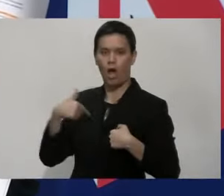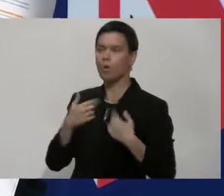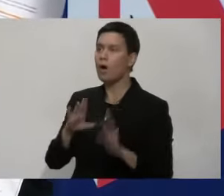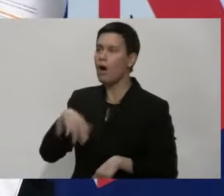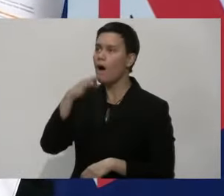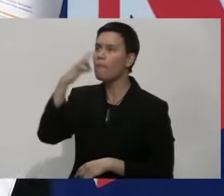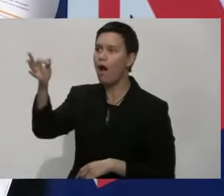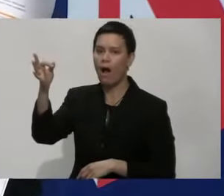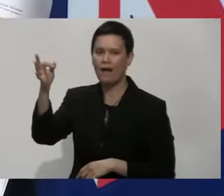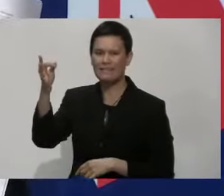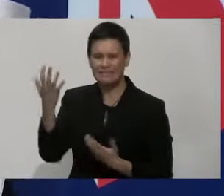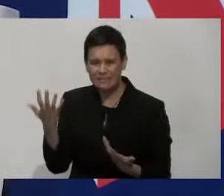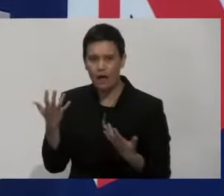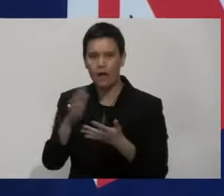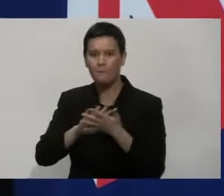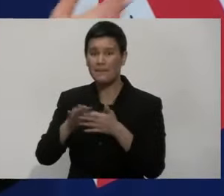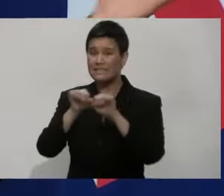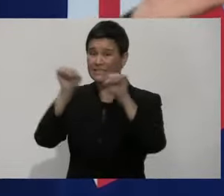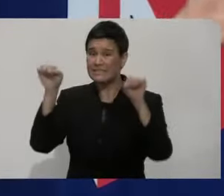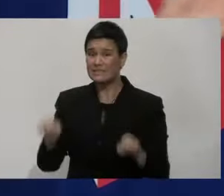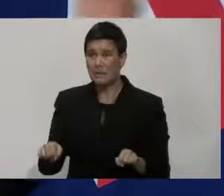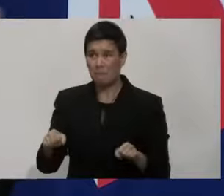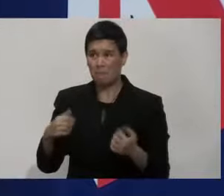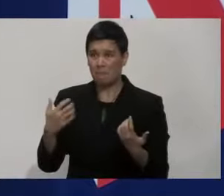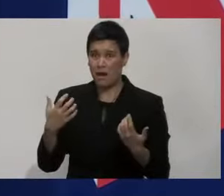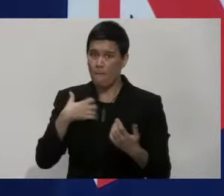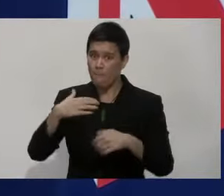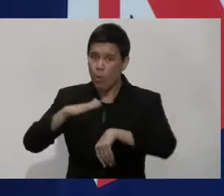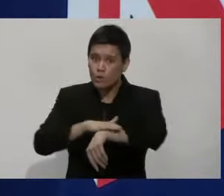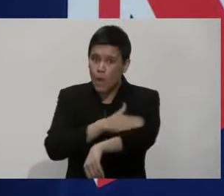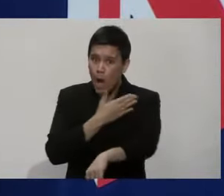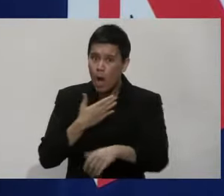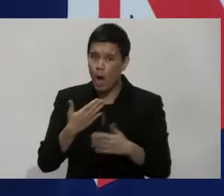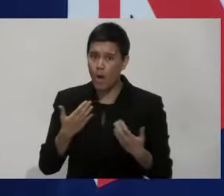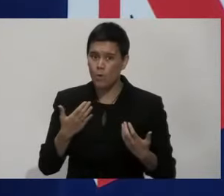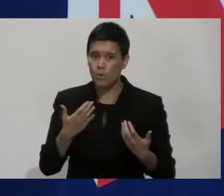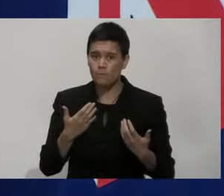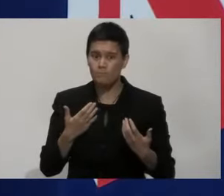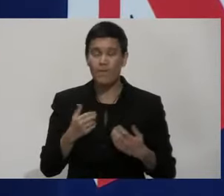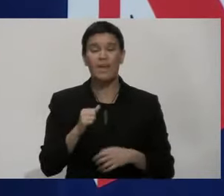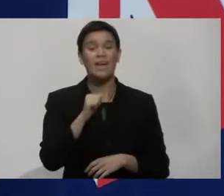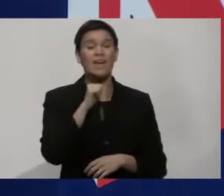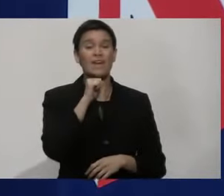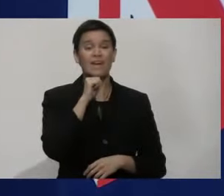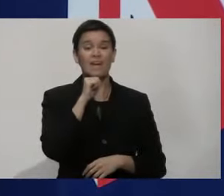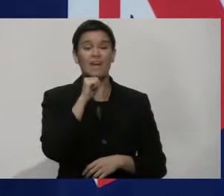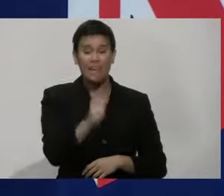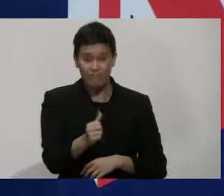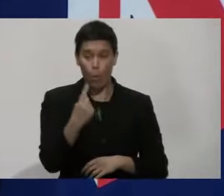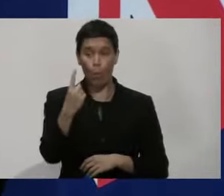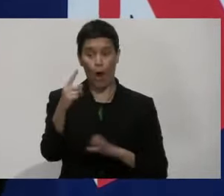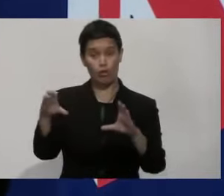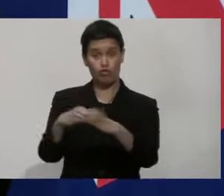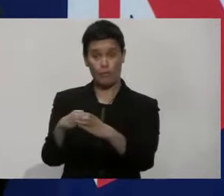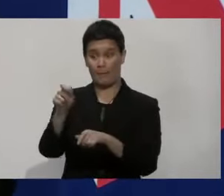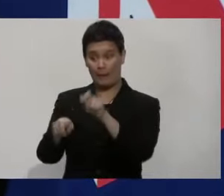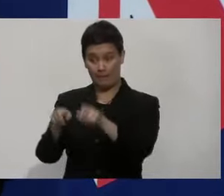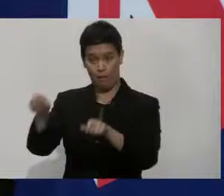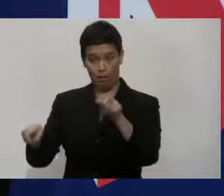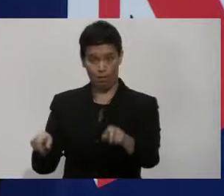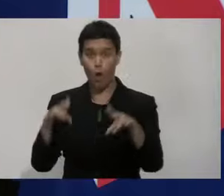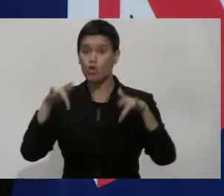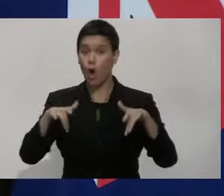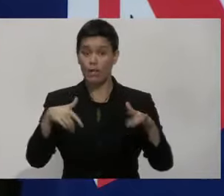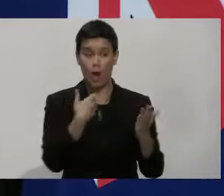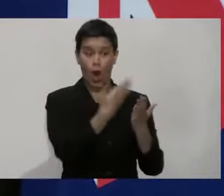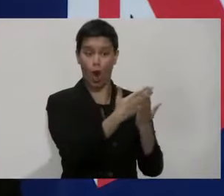lot of requests coming through the same area, the Director General of Health will take a look at it and add it to the class exemptions, which means that we can